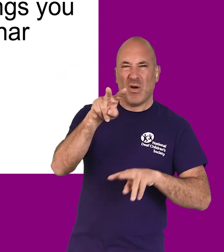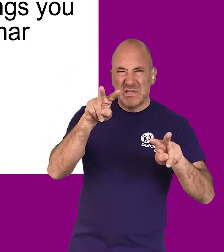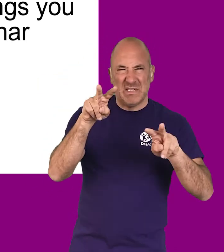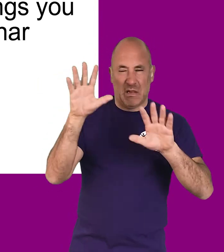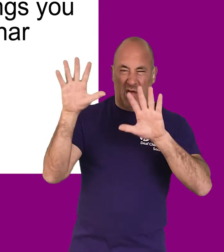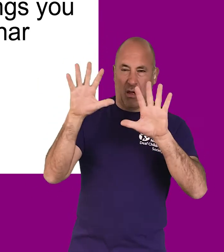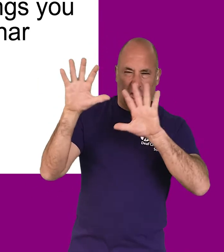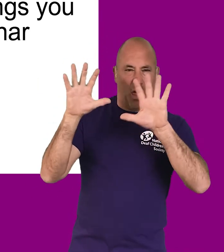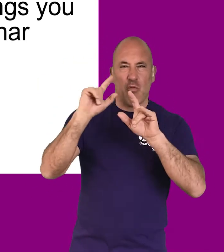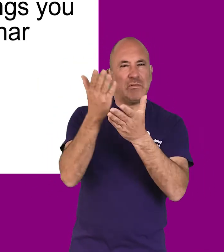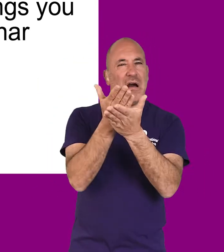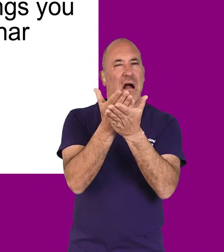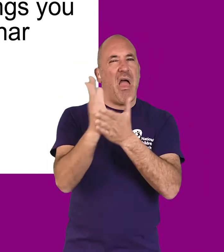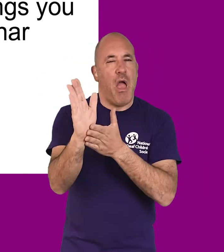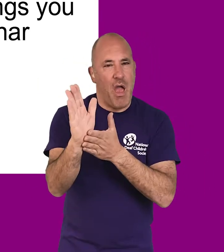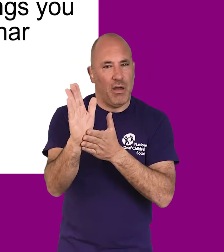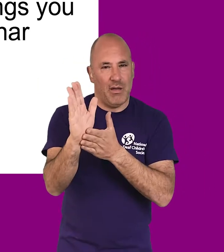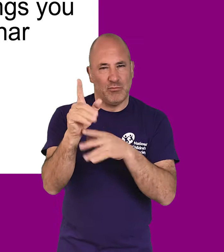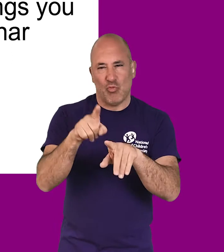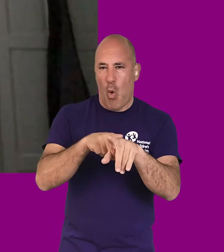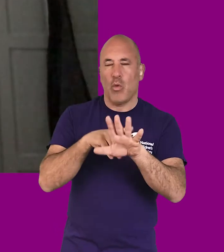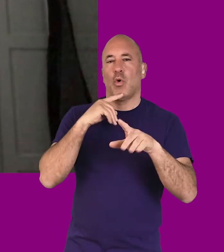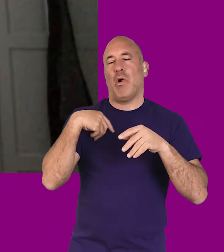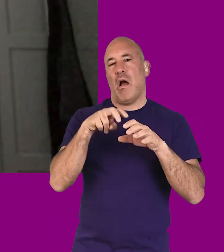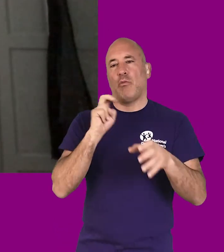bit jerky and slow.